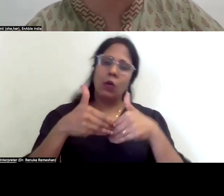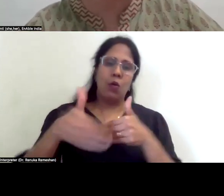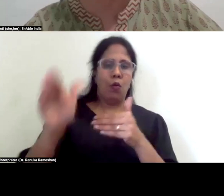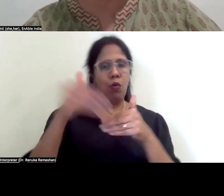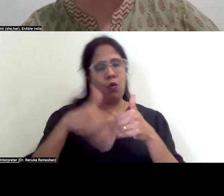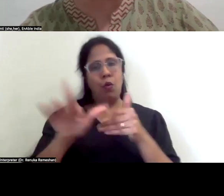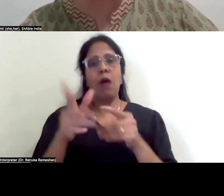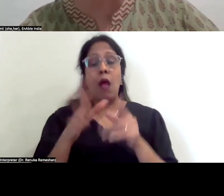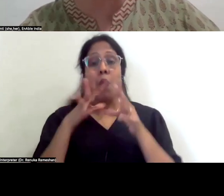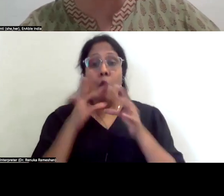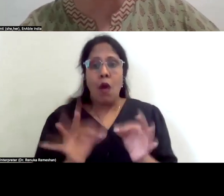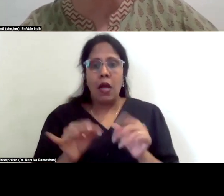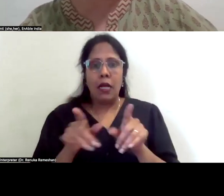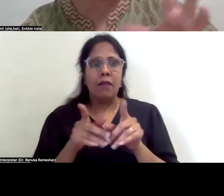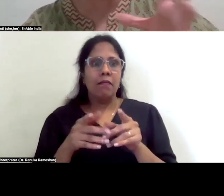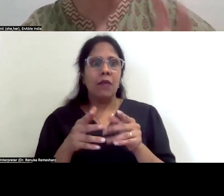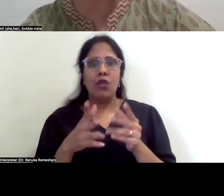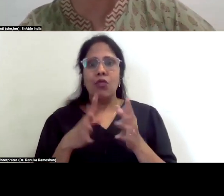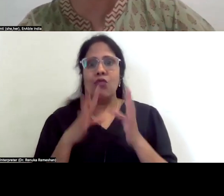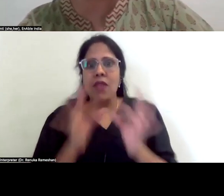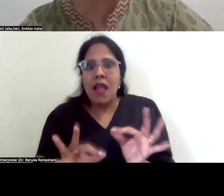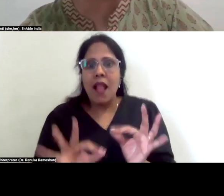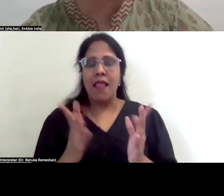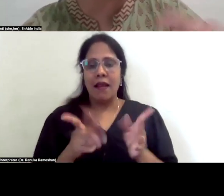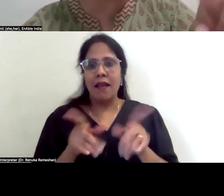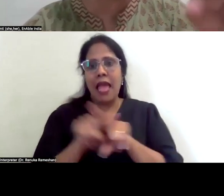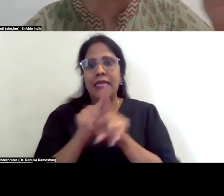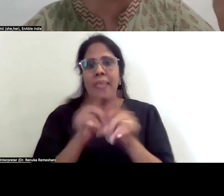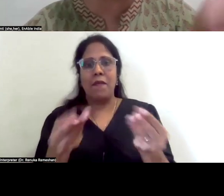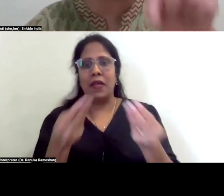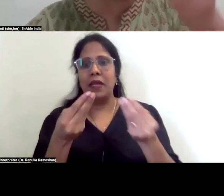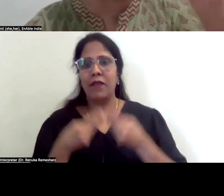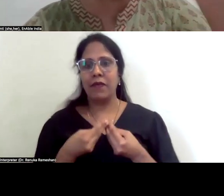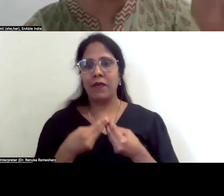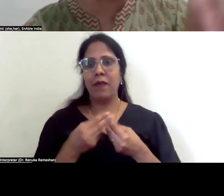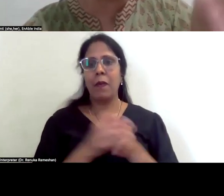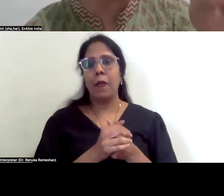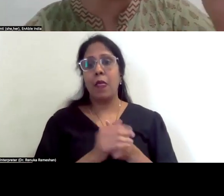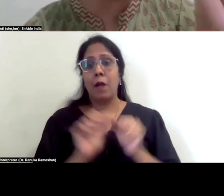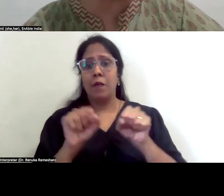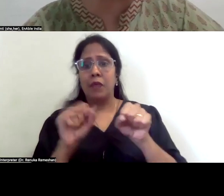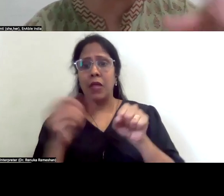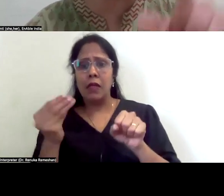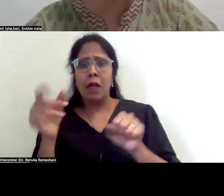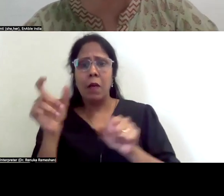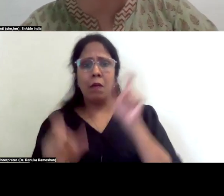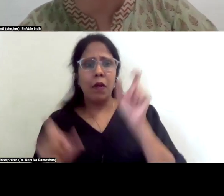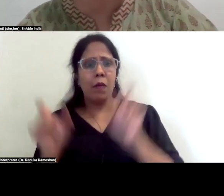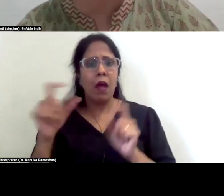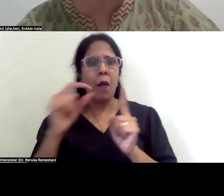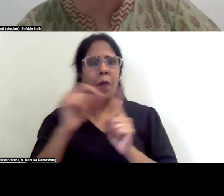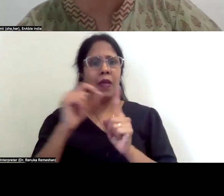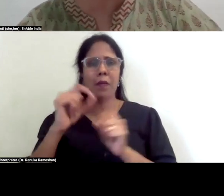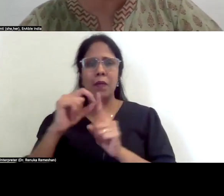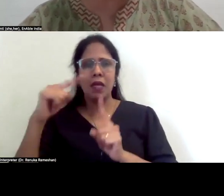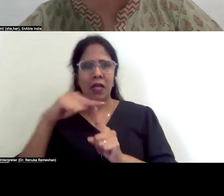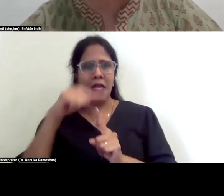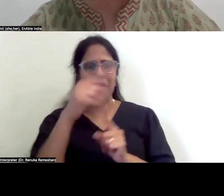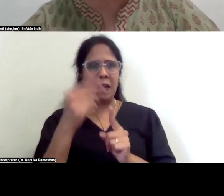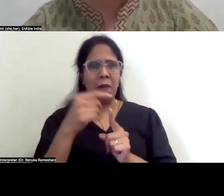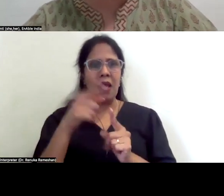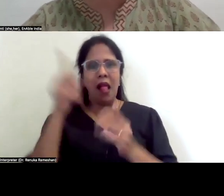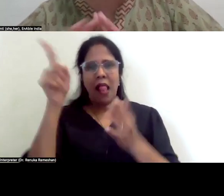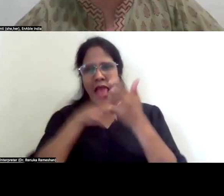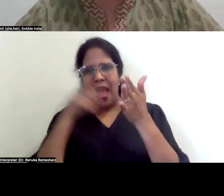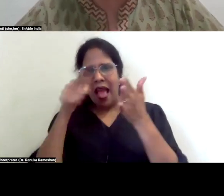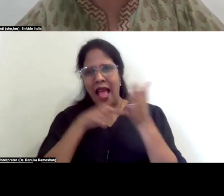Yeah. Practical thing. Yeah. Yes. And okay, so let me just proceed. Sorry, there's something on the PPT which they'll hopefully get rid of.